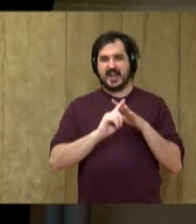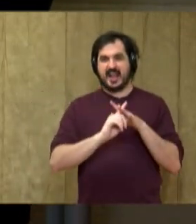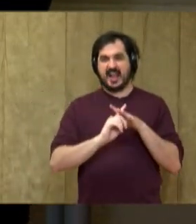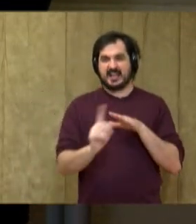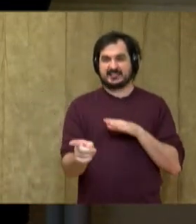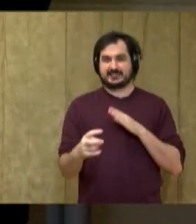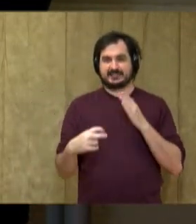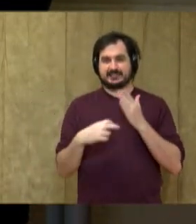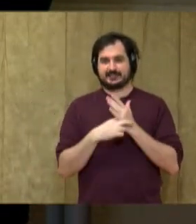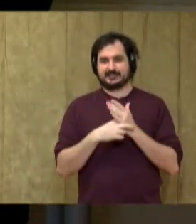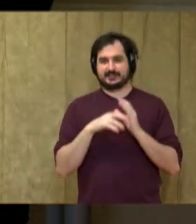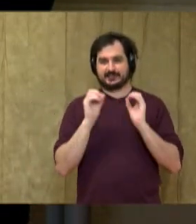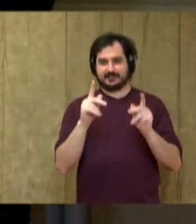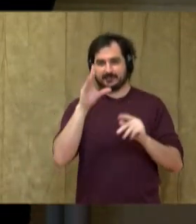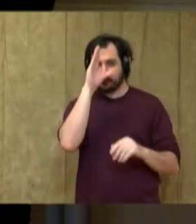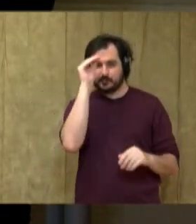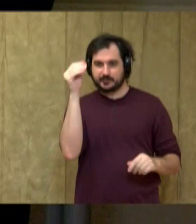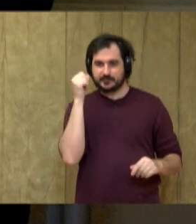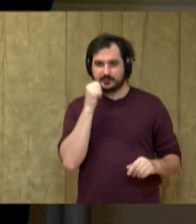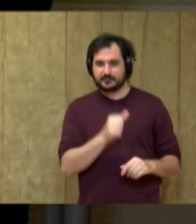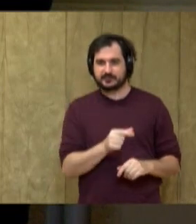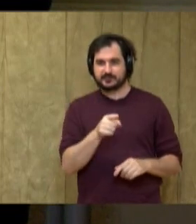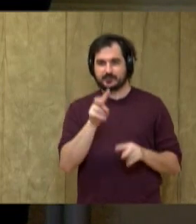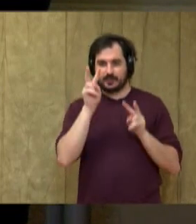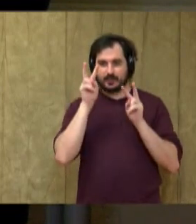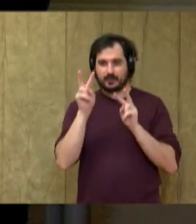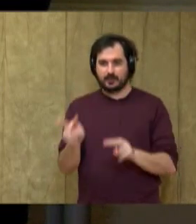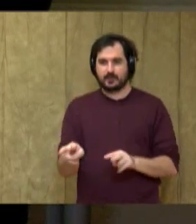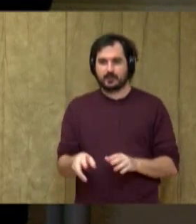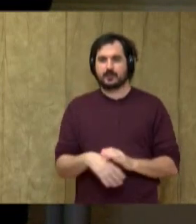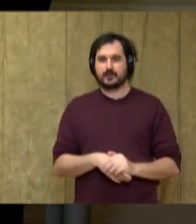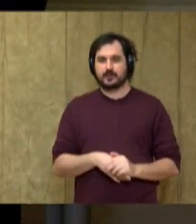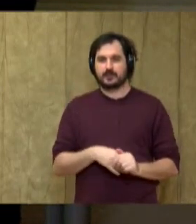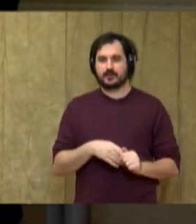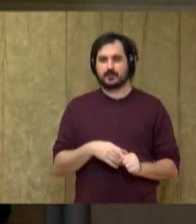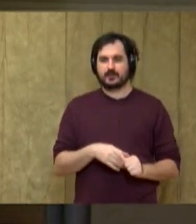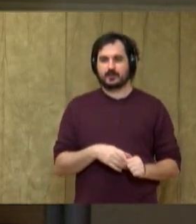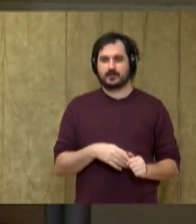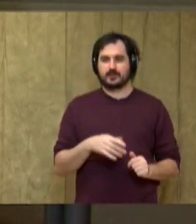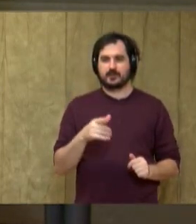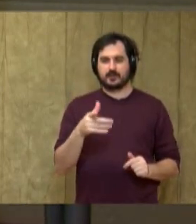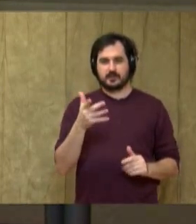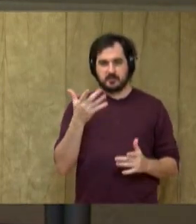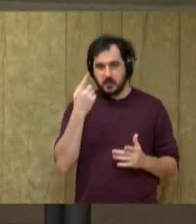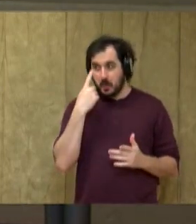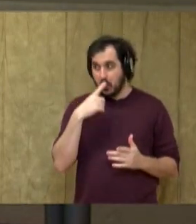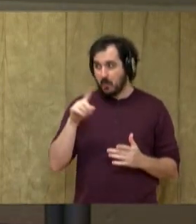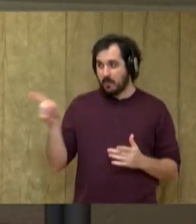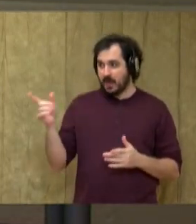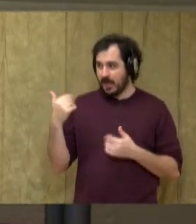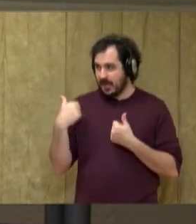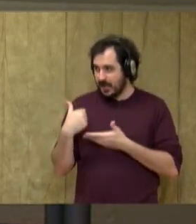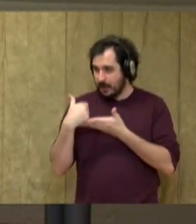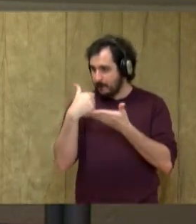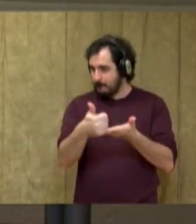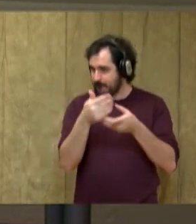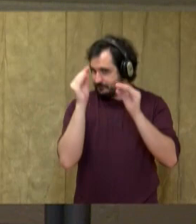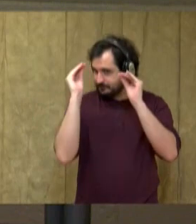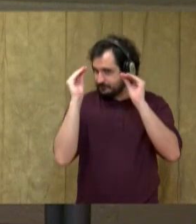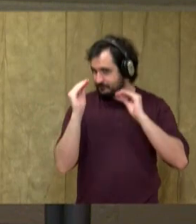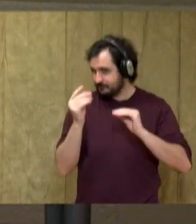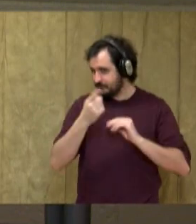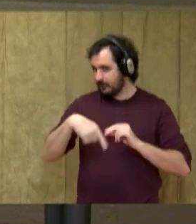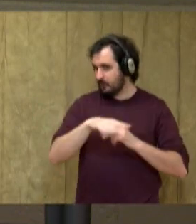okay, boys and girls? So take a look, if you would, Miss Gregory, line up their exit ticket so that they can see what to do, so that